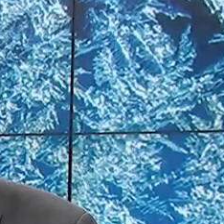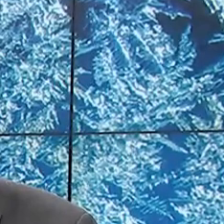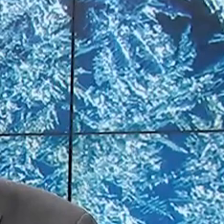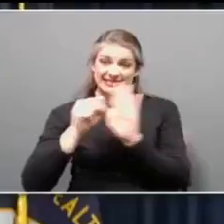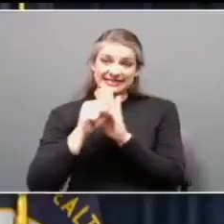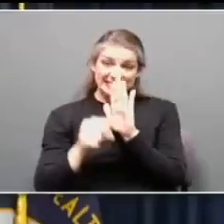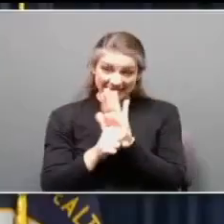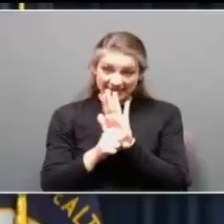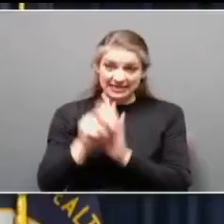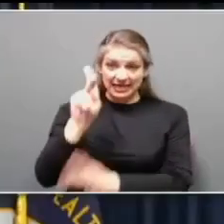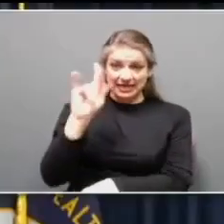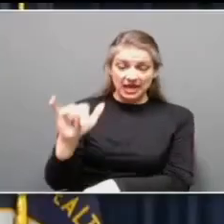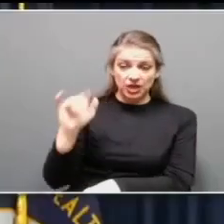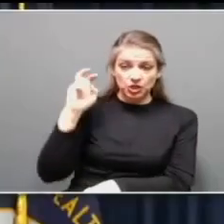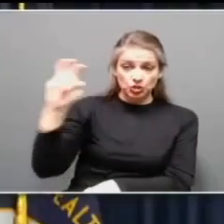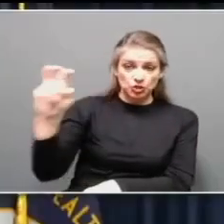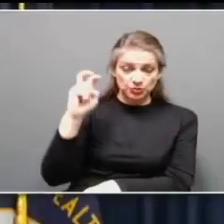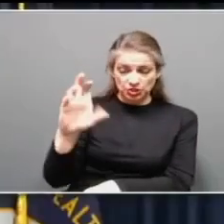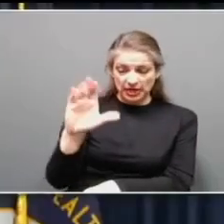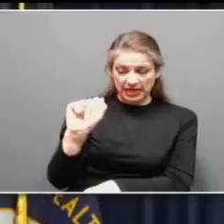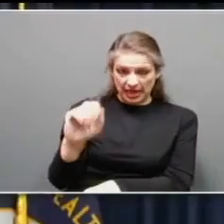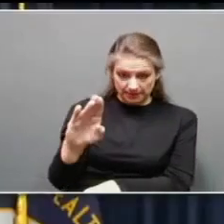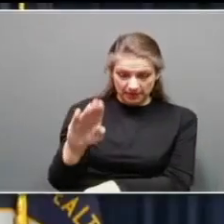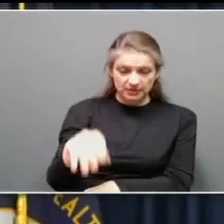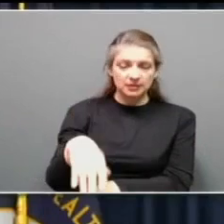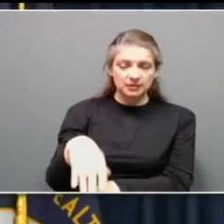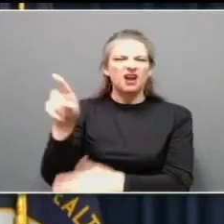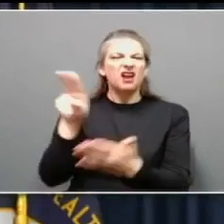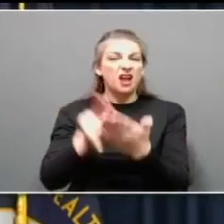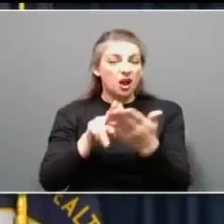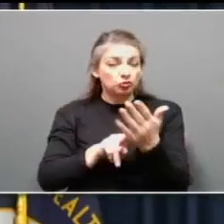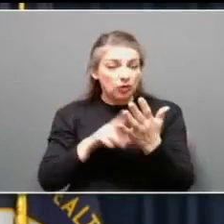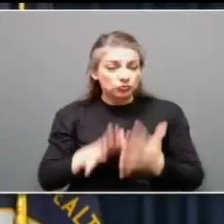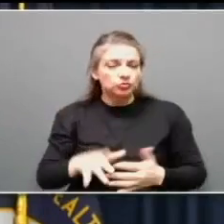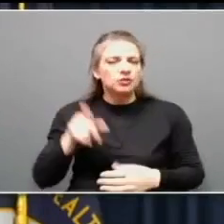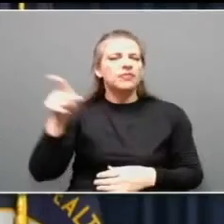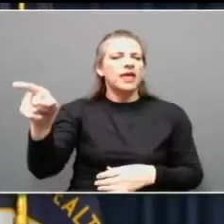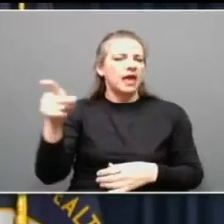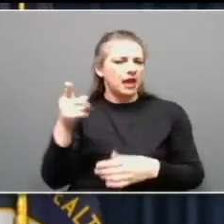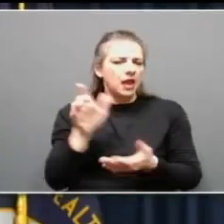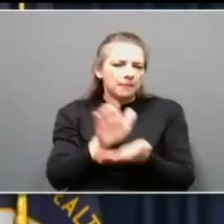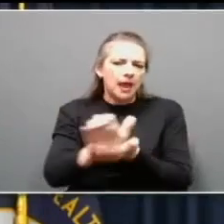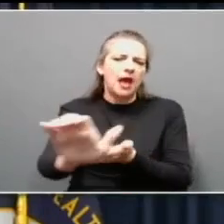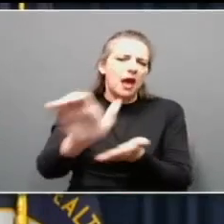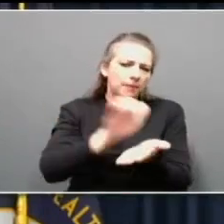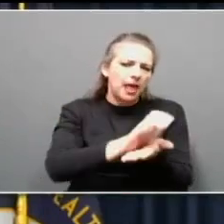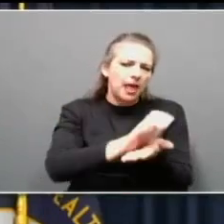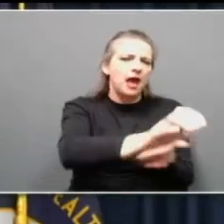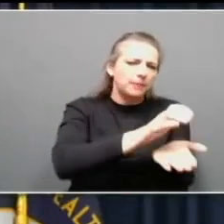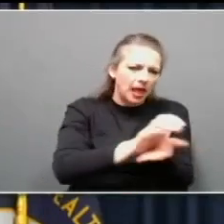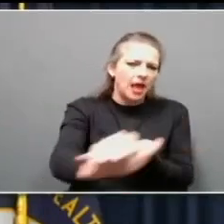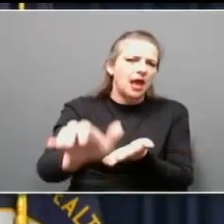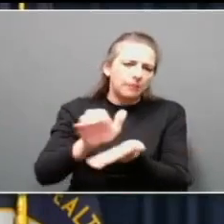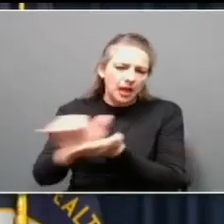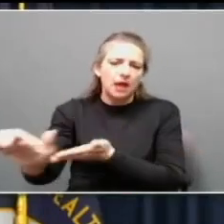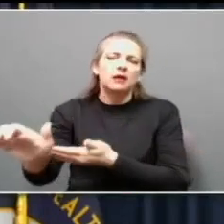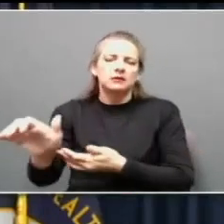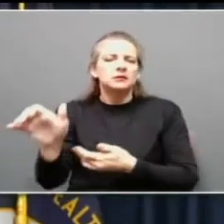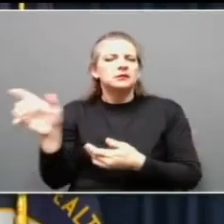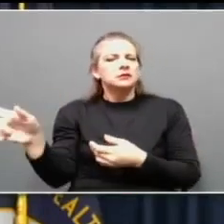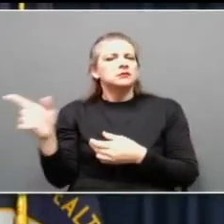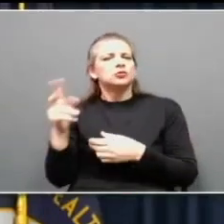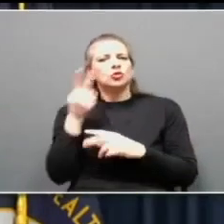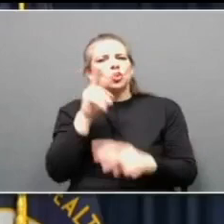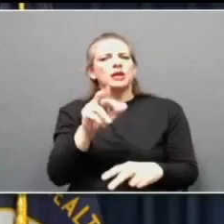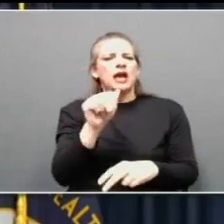blast. Crews and contractors continue to treat and plow routes across the state, giving special attention to critical